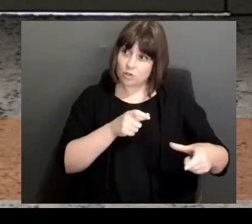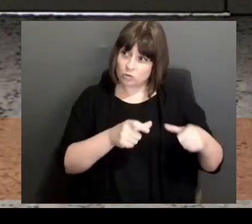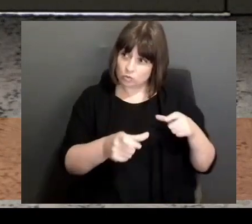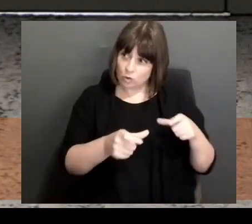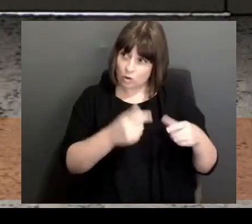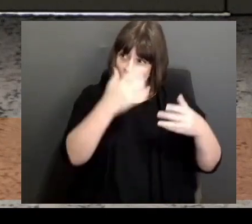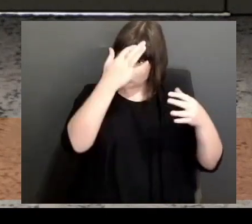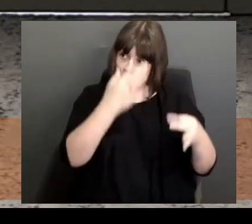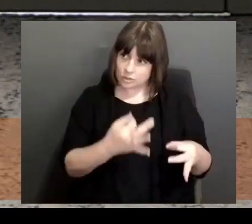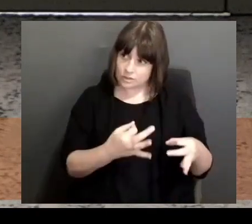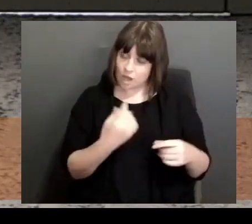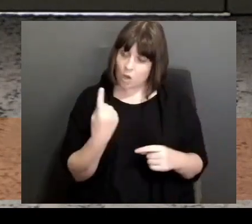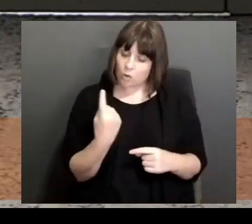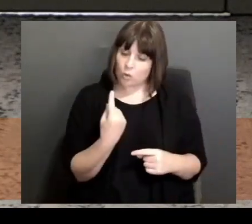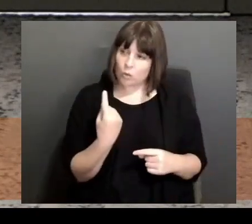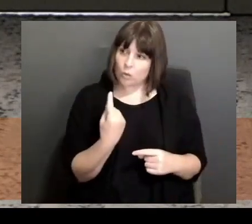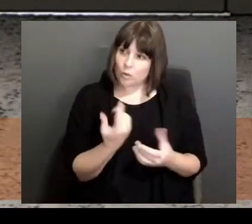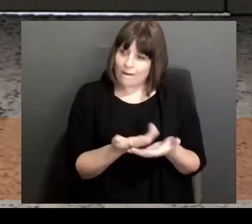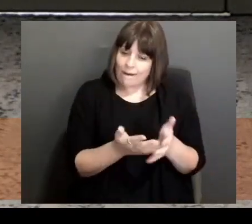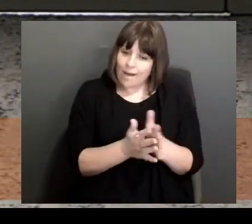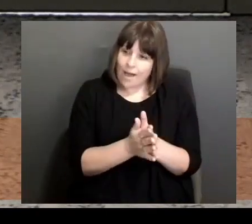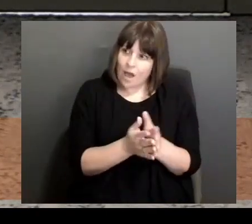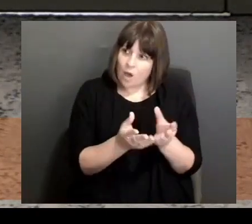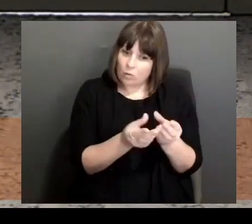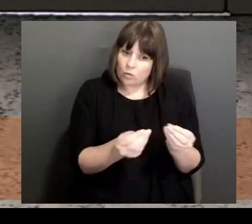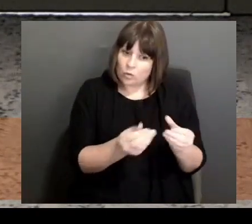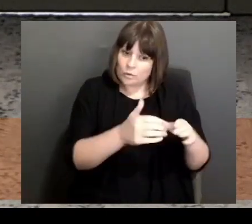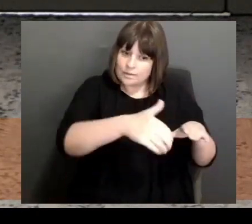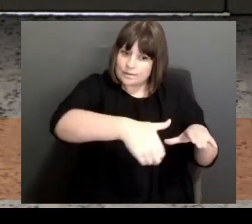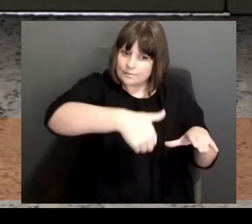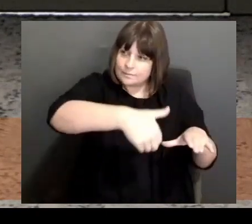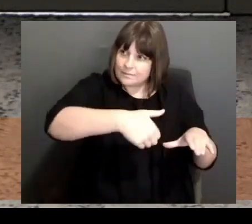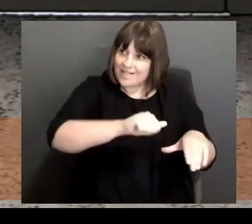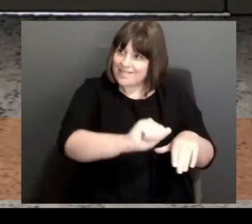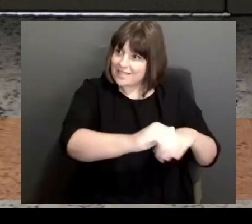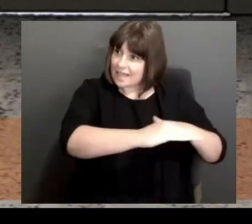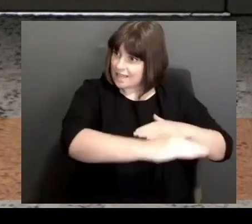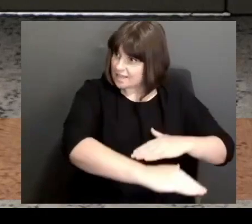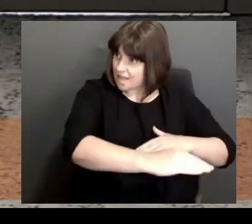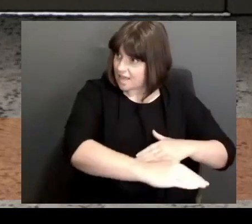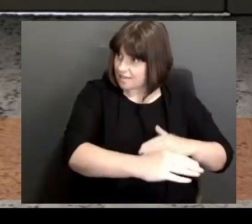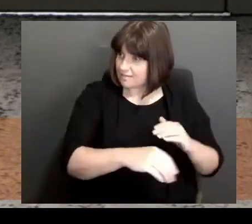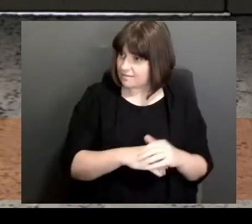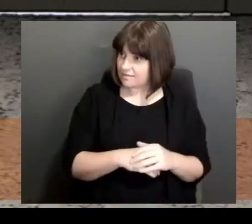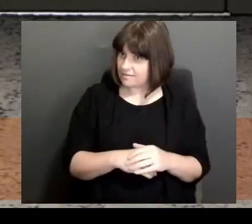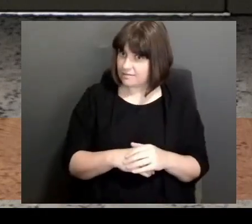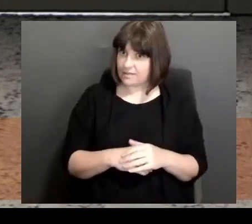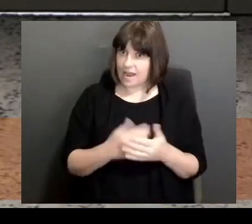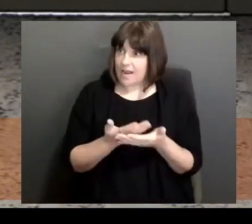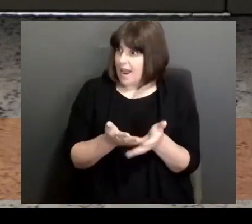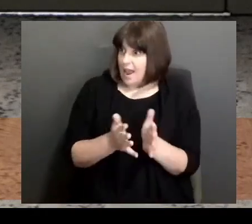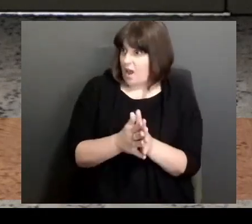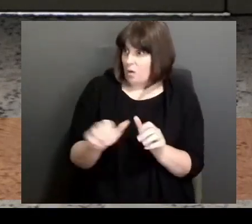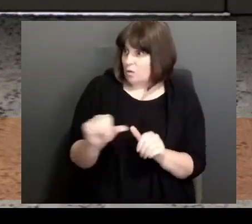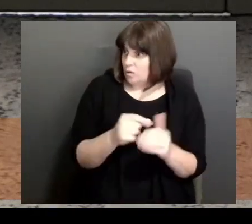how resources are extracted from their lands and the terms on which they do so?